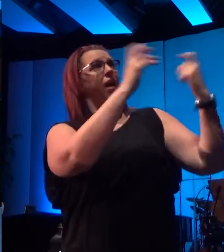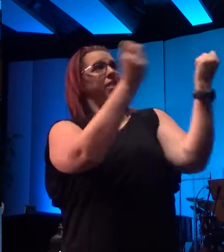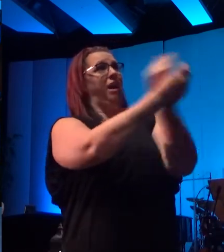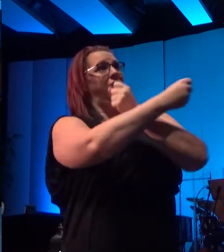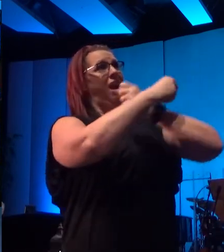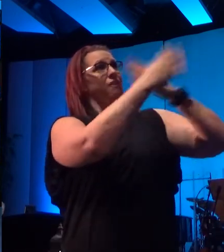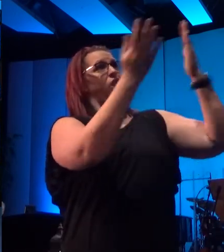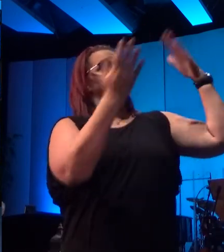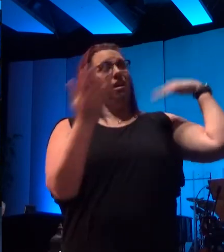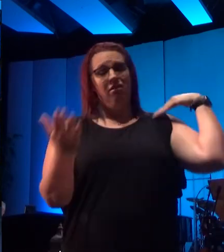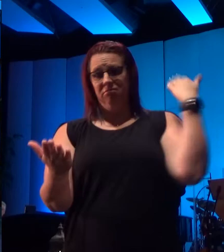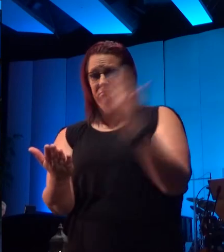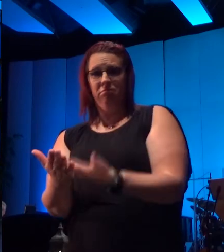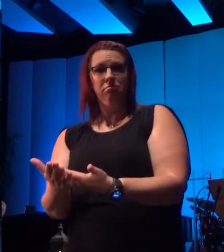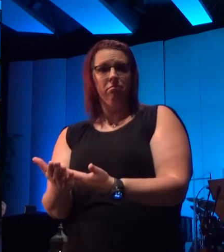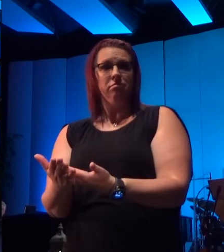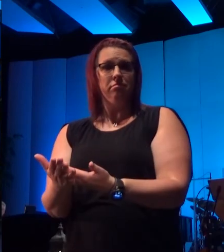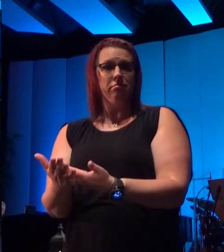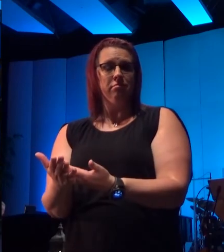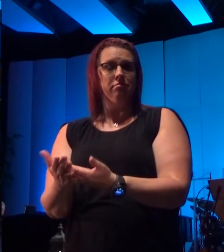things arise,